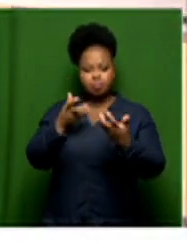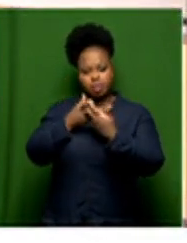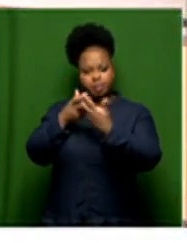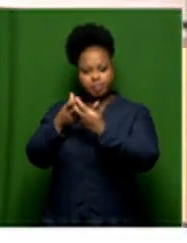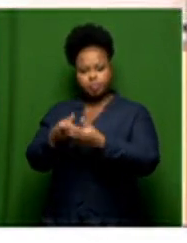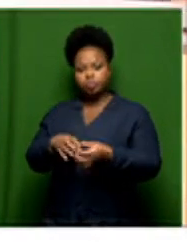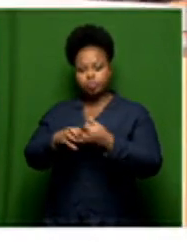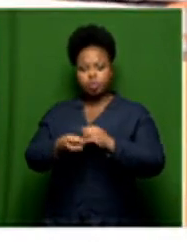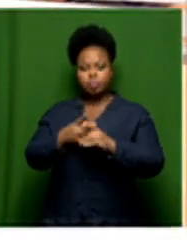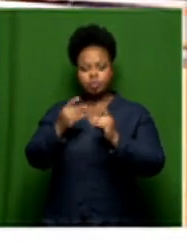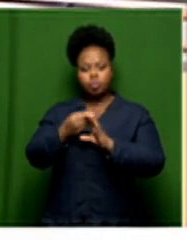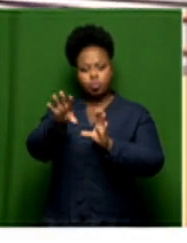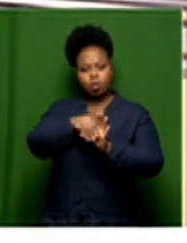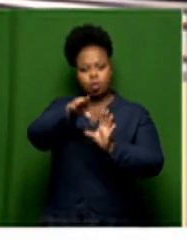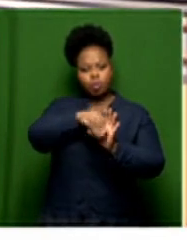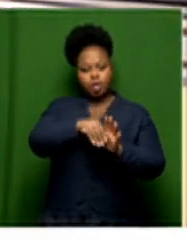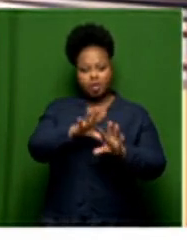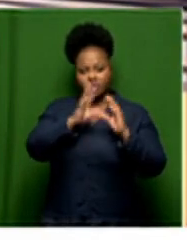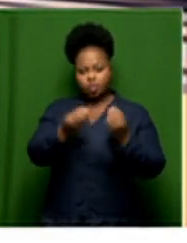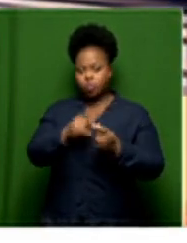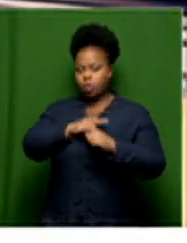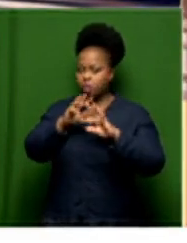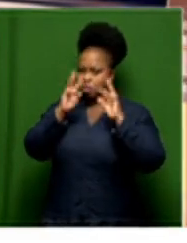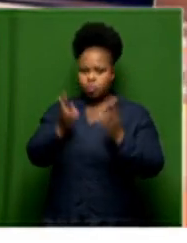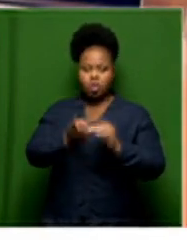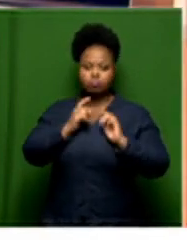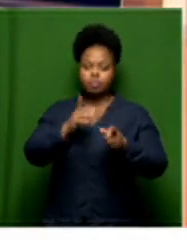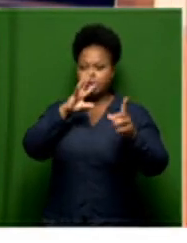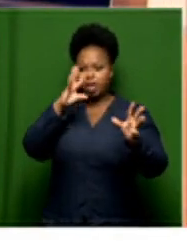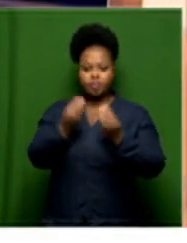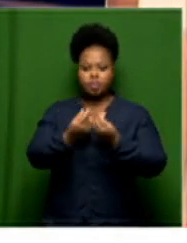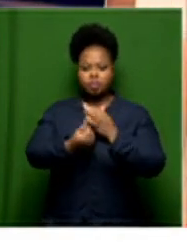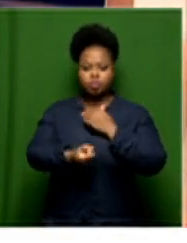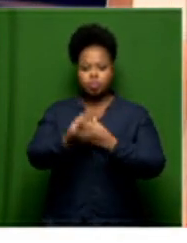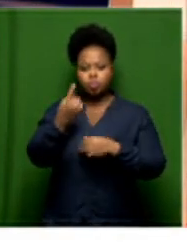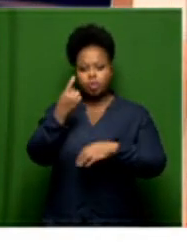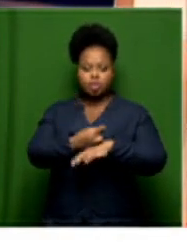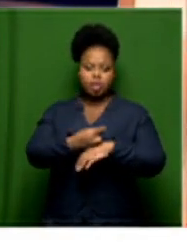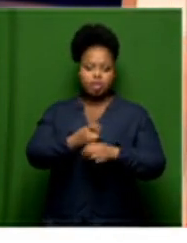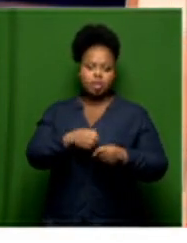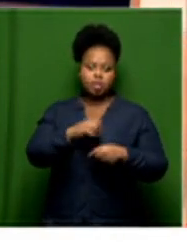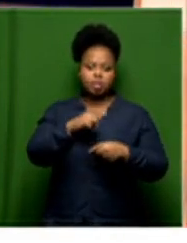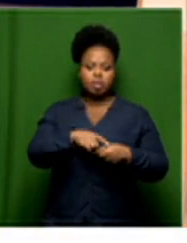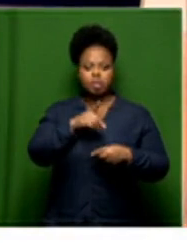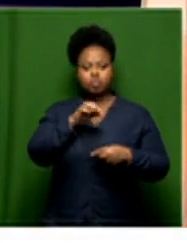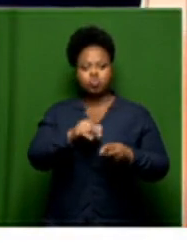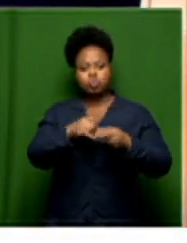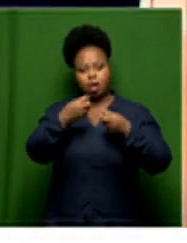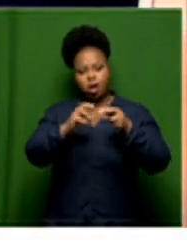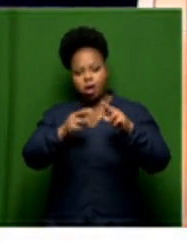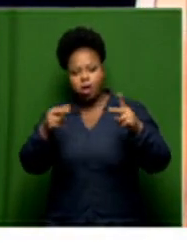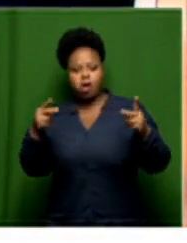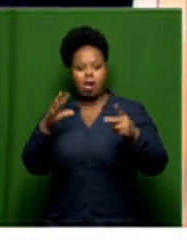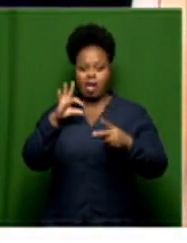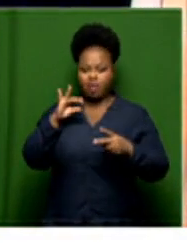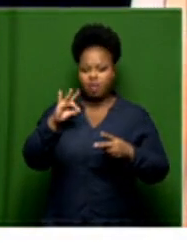bend to every trend that comes into the marketplace because the world's moving at such a fast pace. One day poke bowls are in, and then the next day quinoa's in, and the next day this is in,